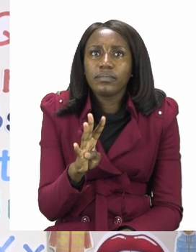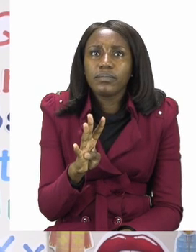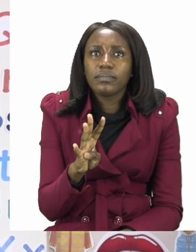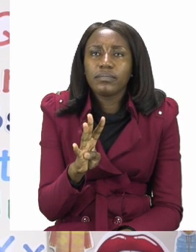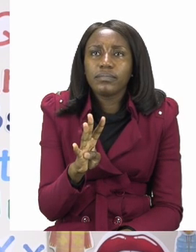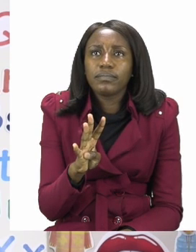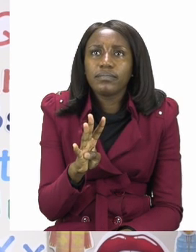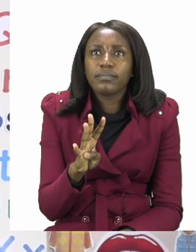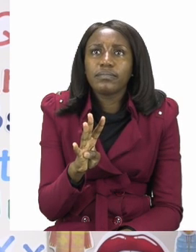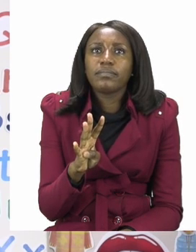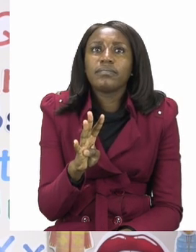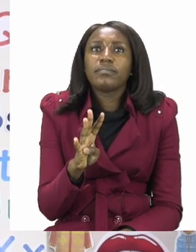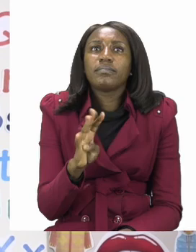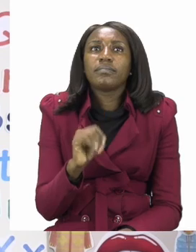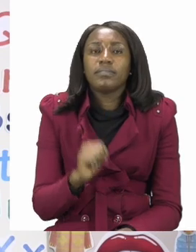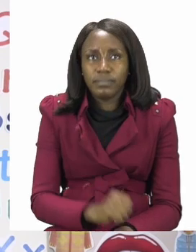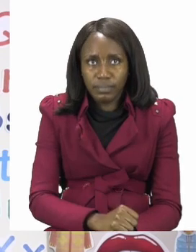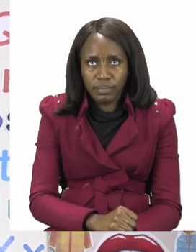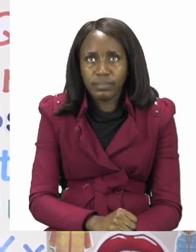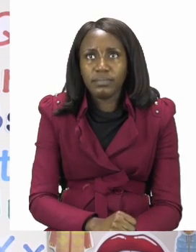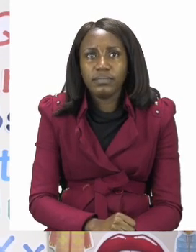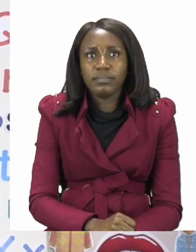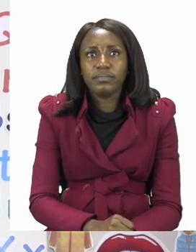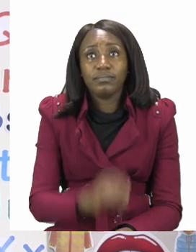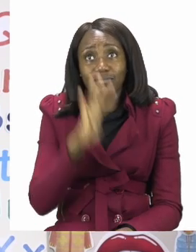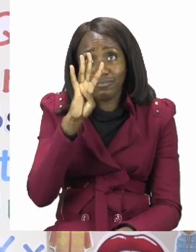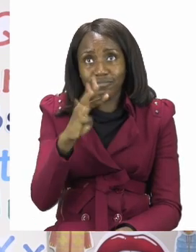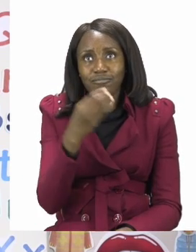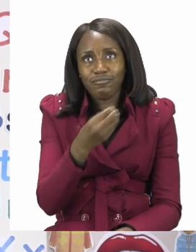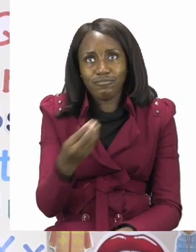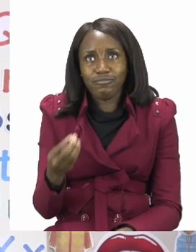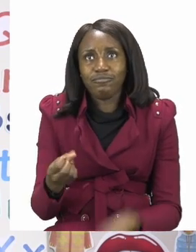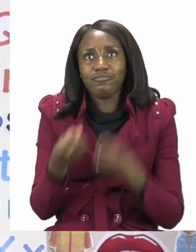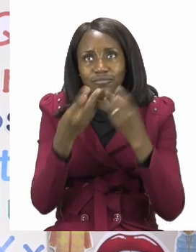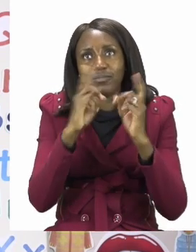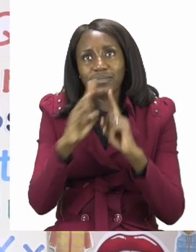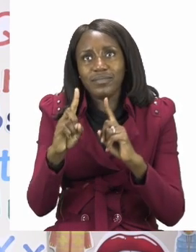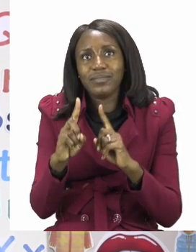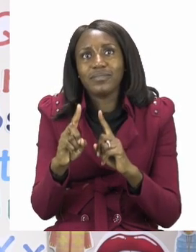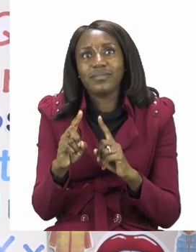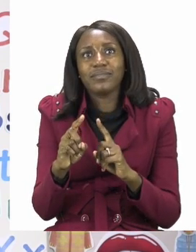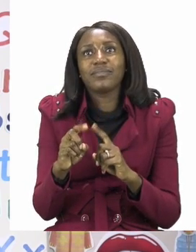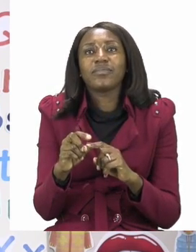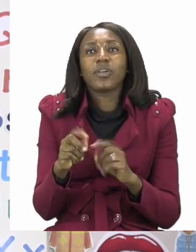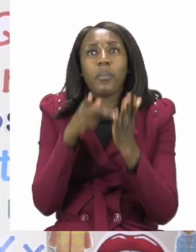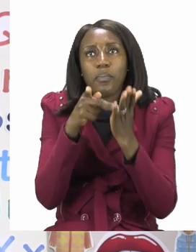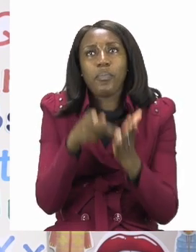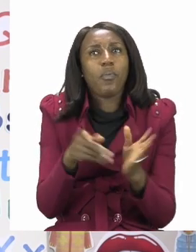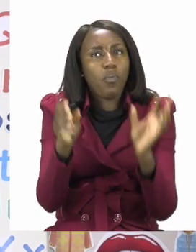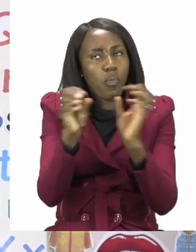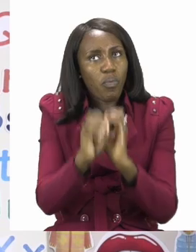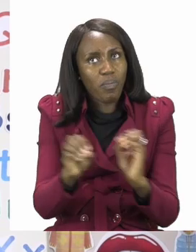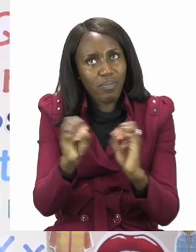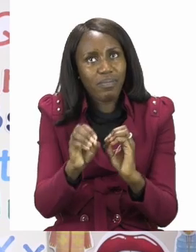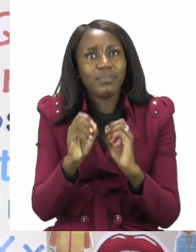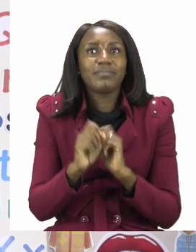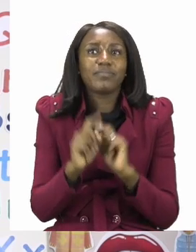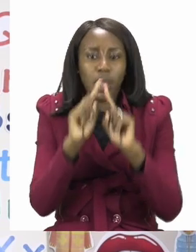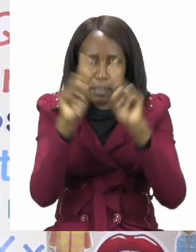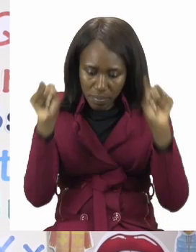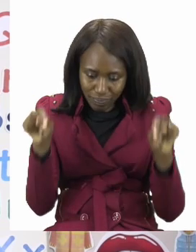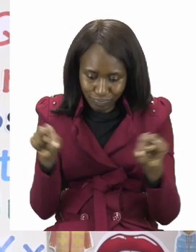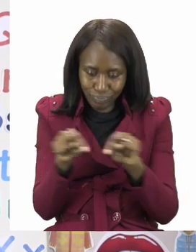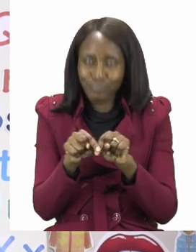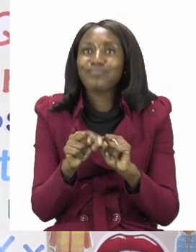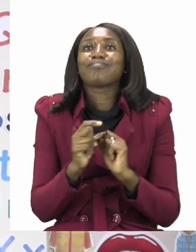and 4. We have 4 children that brought no parking signs. So we're going to go